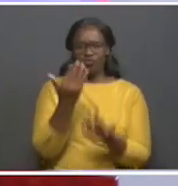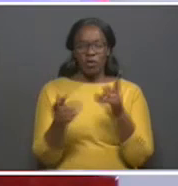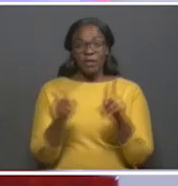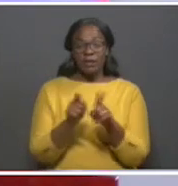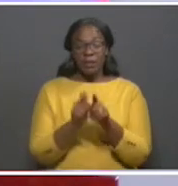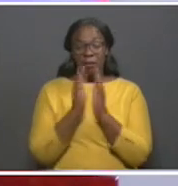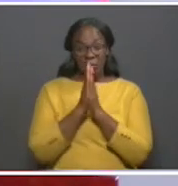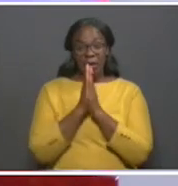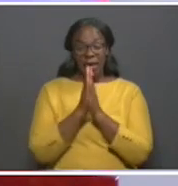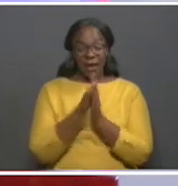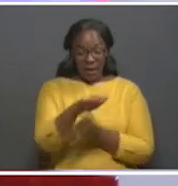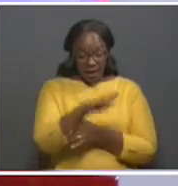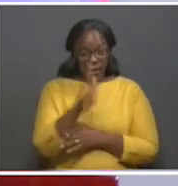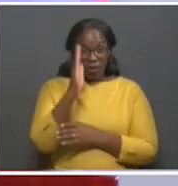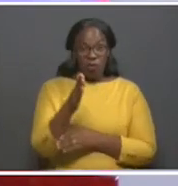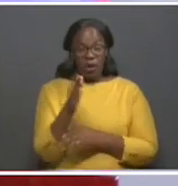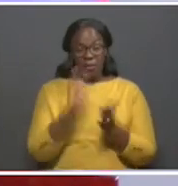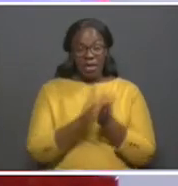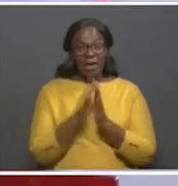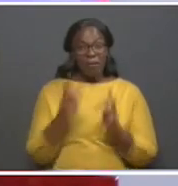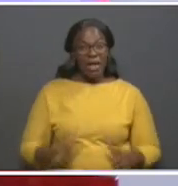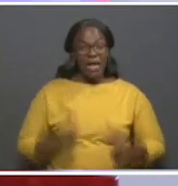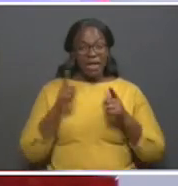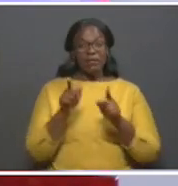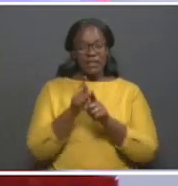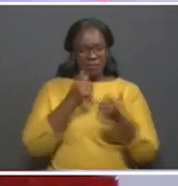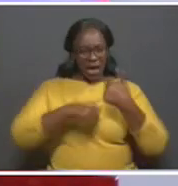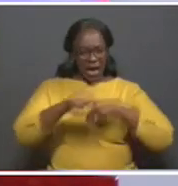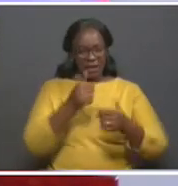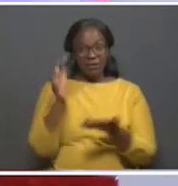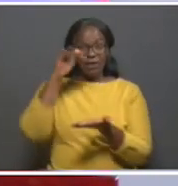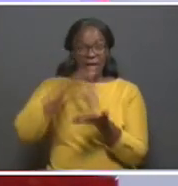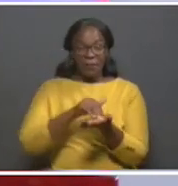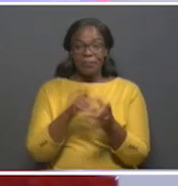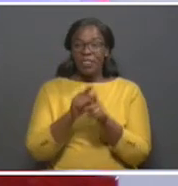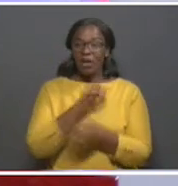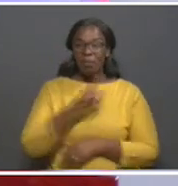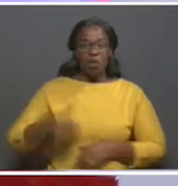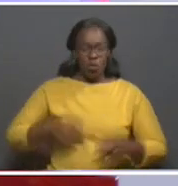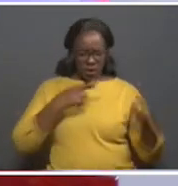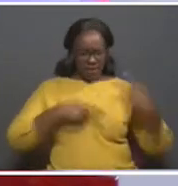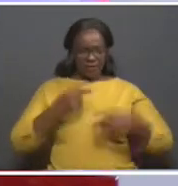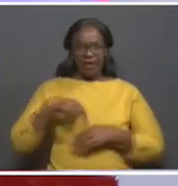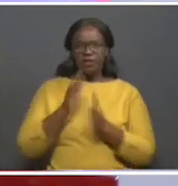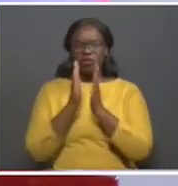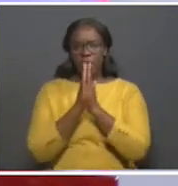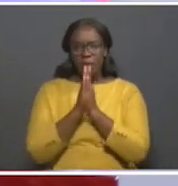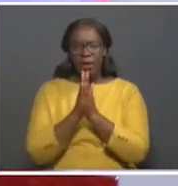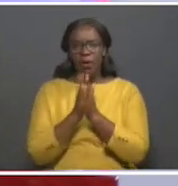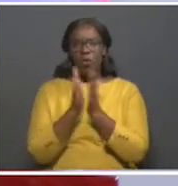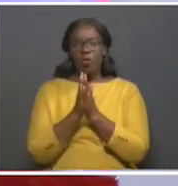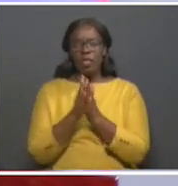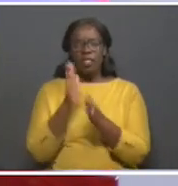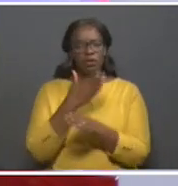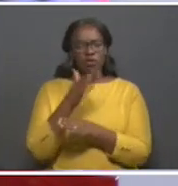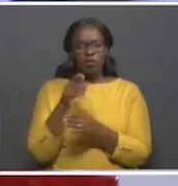our prayer closets would be alive and vibrant once again. Lord, revive us, we pray. With the hymn